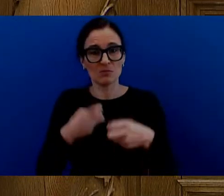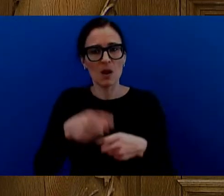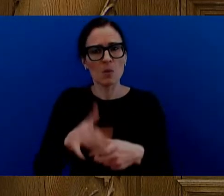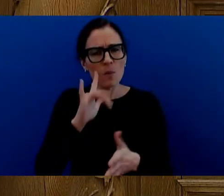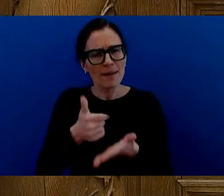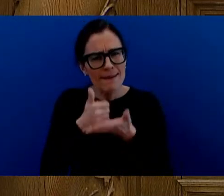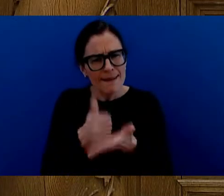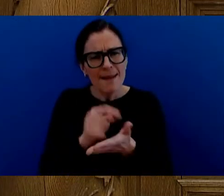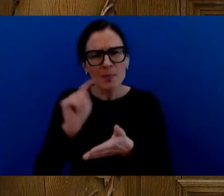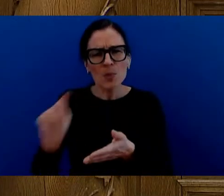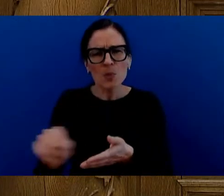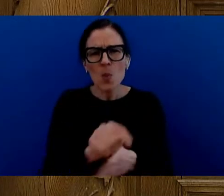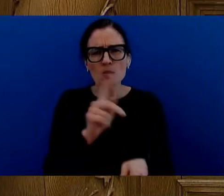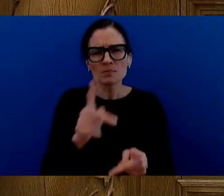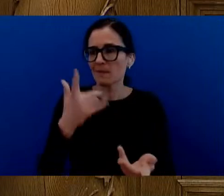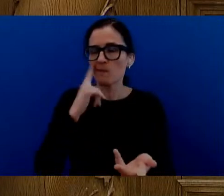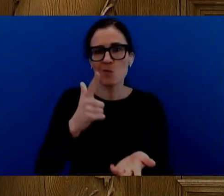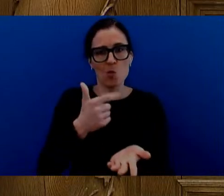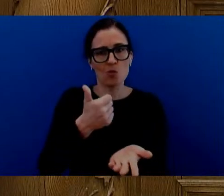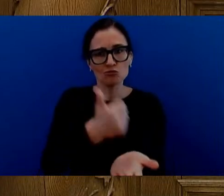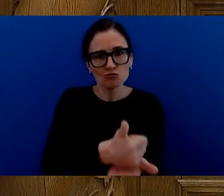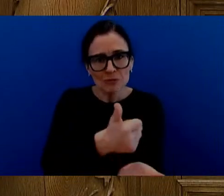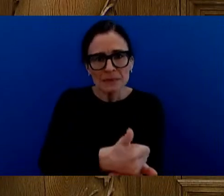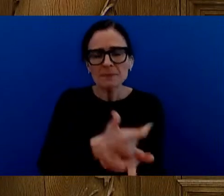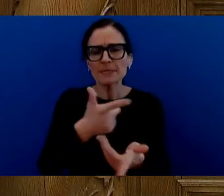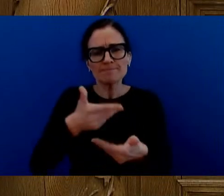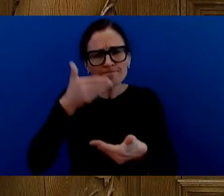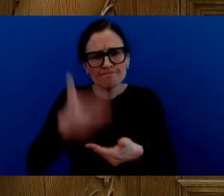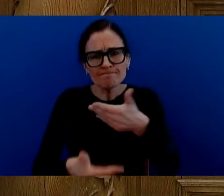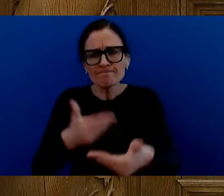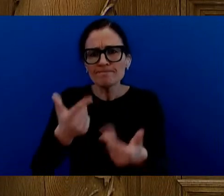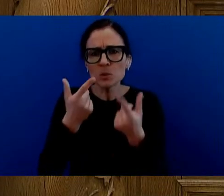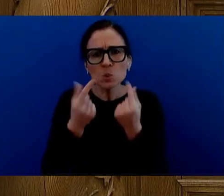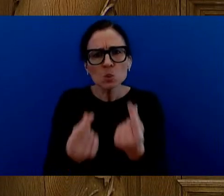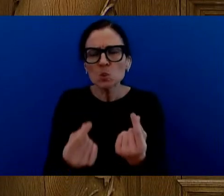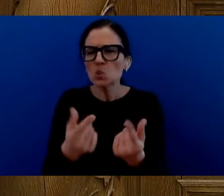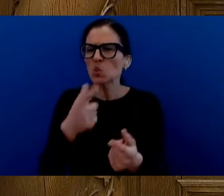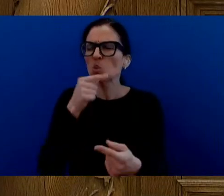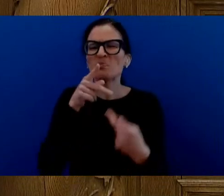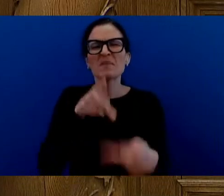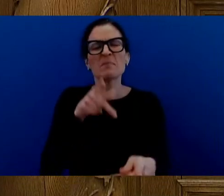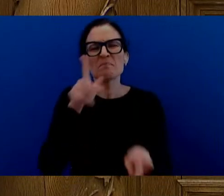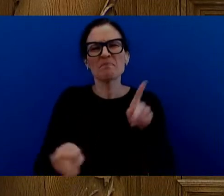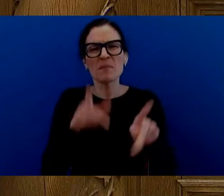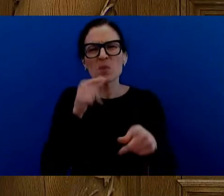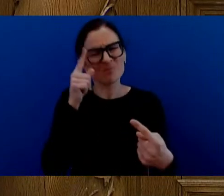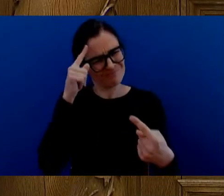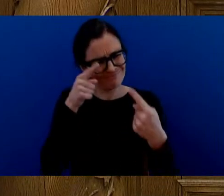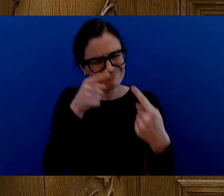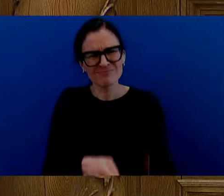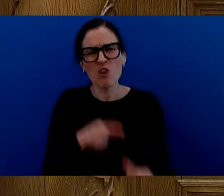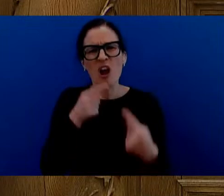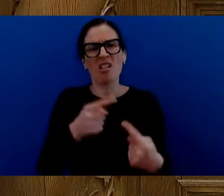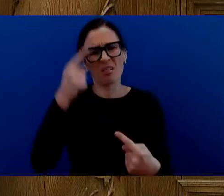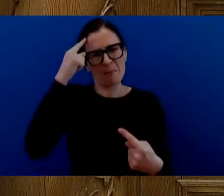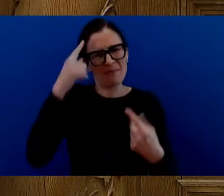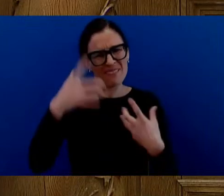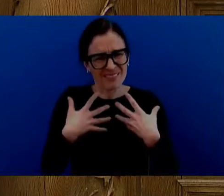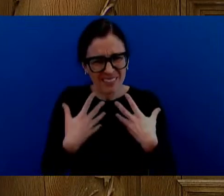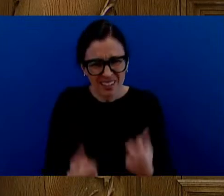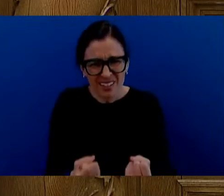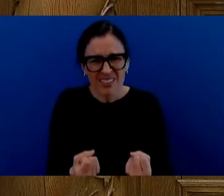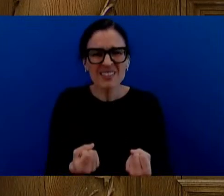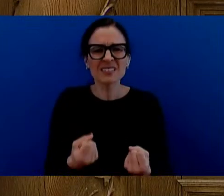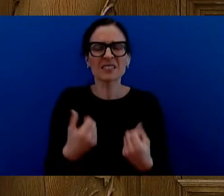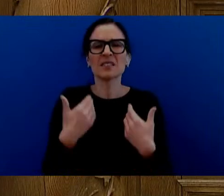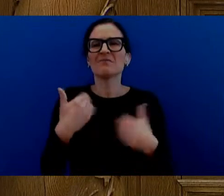care for people struggling with brain injuries, mental illness, and severe addiction. These issues must be